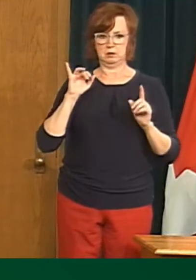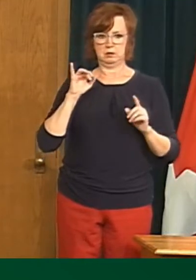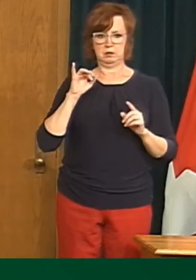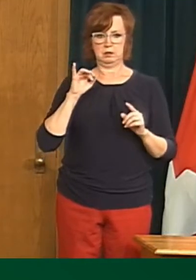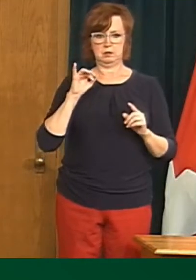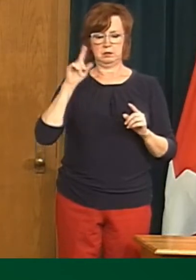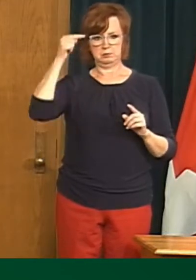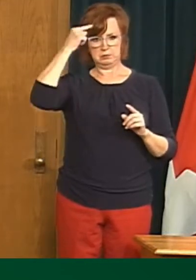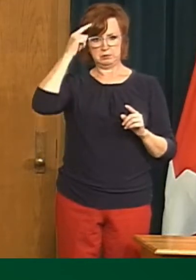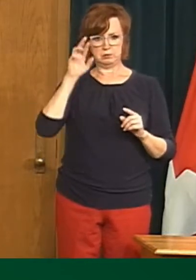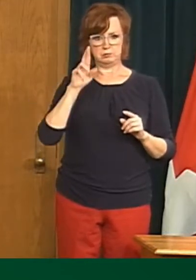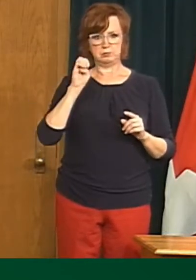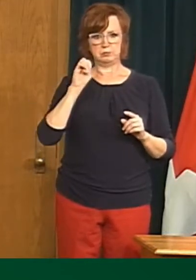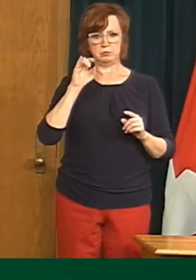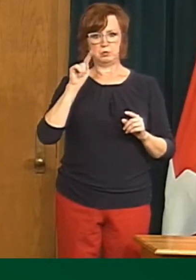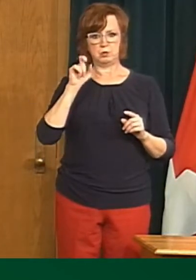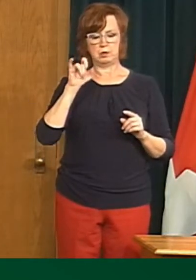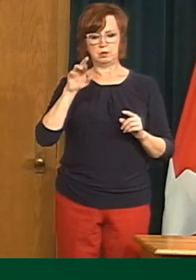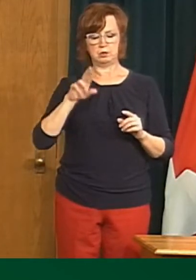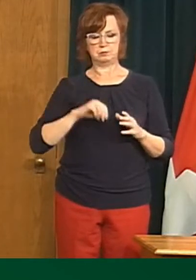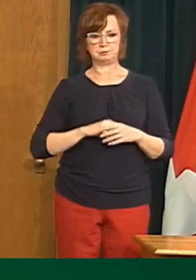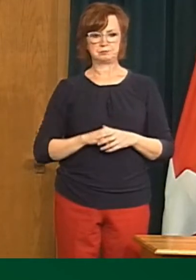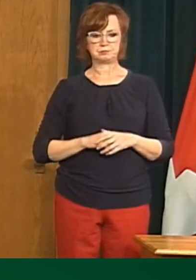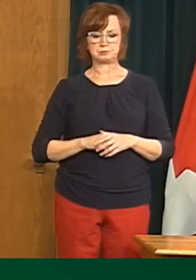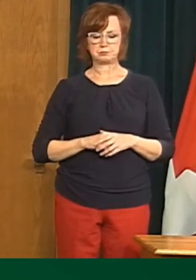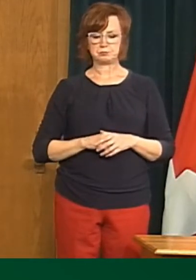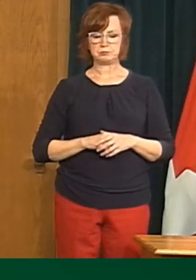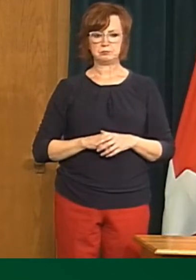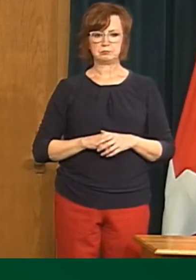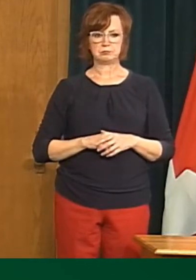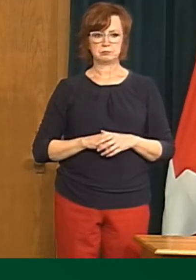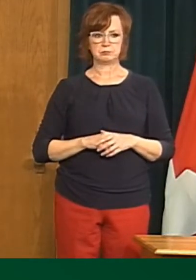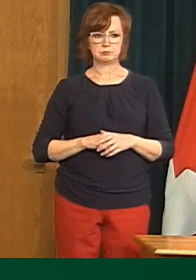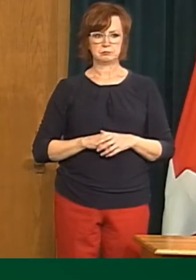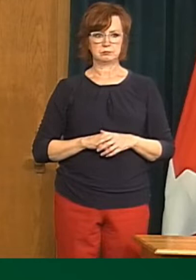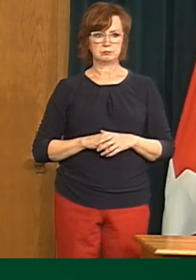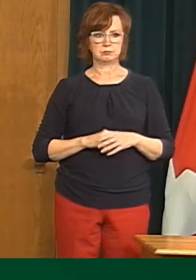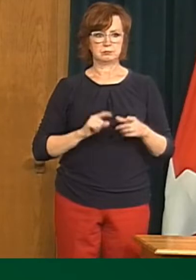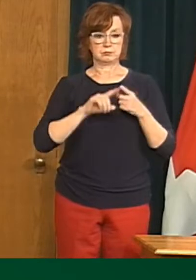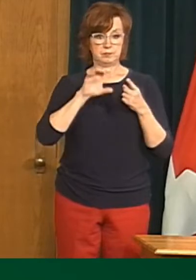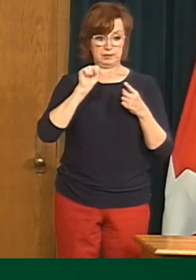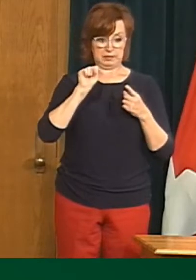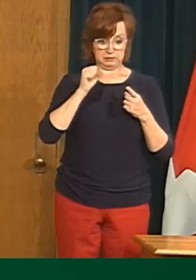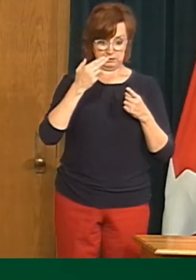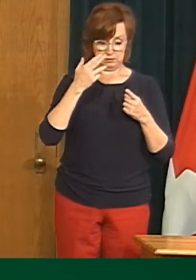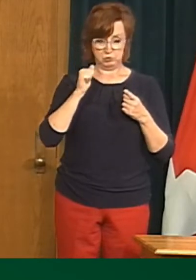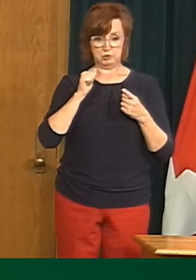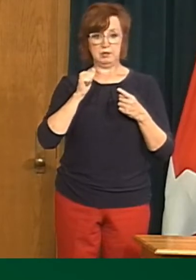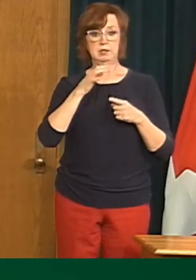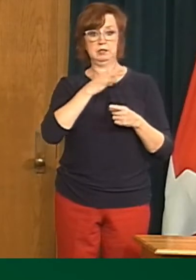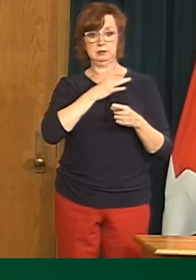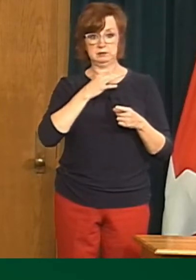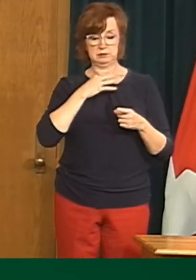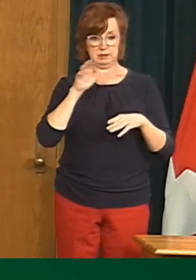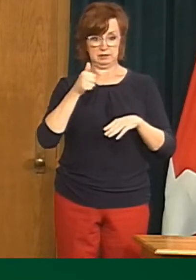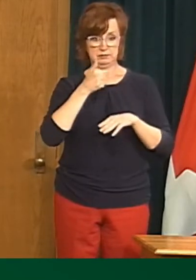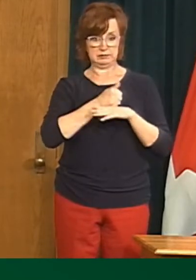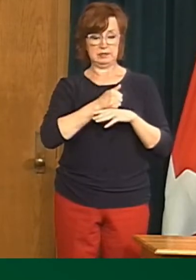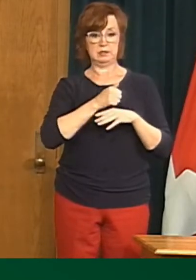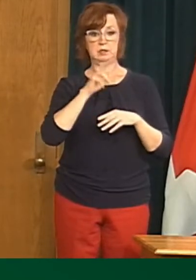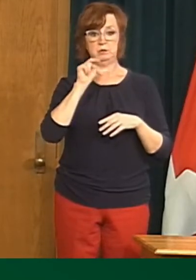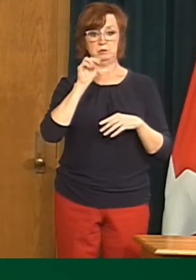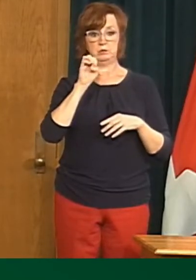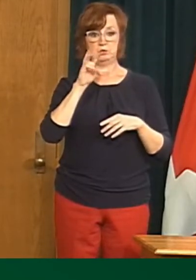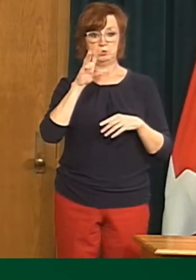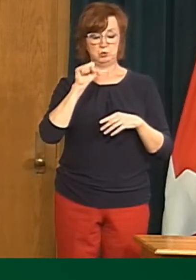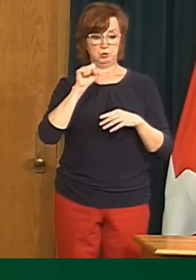I would think, when we did the original communications, the SHA staff did a news conference on it, the news releases that